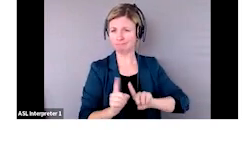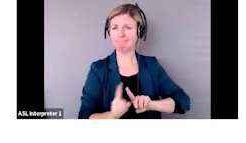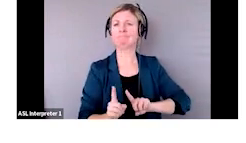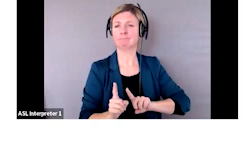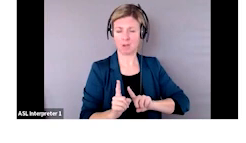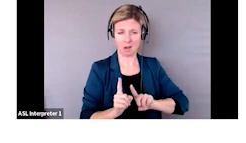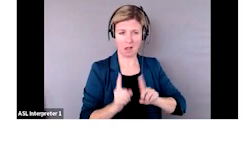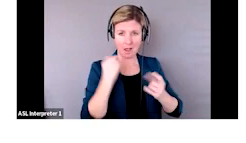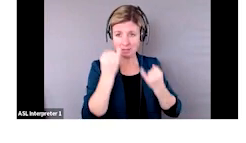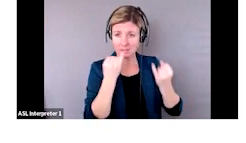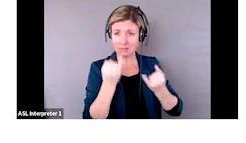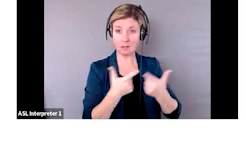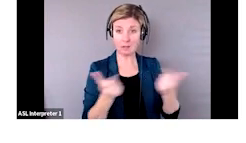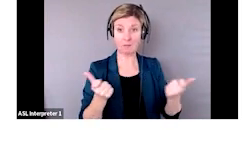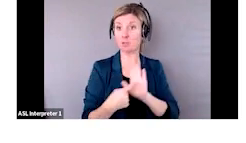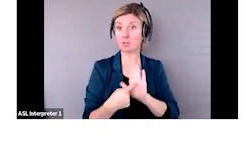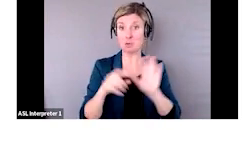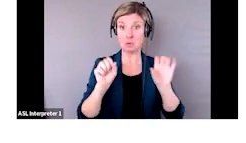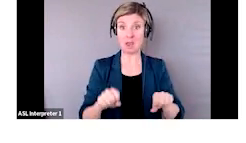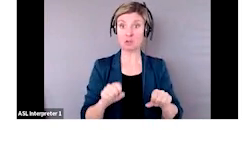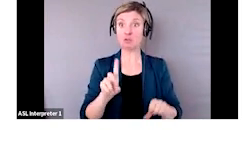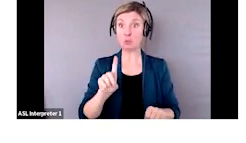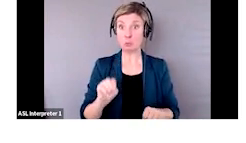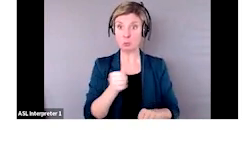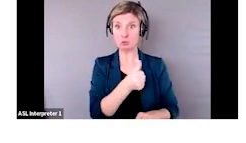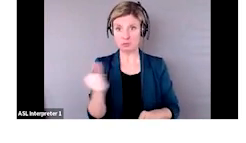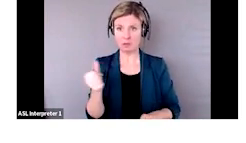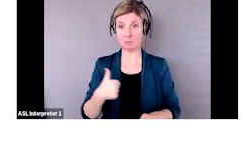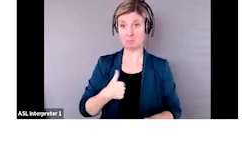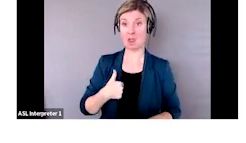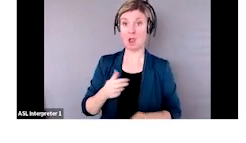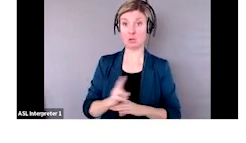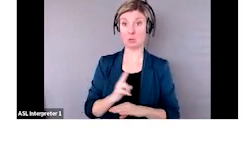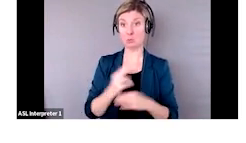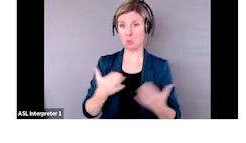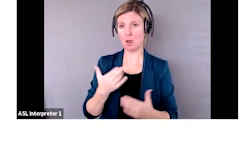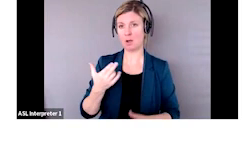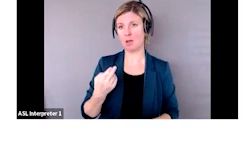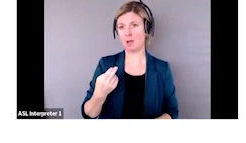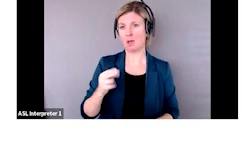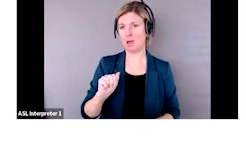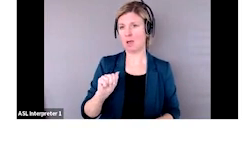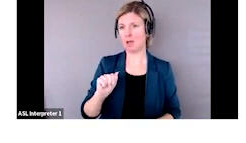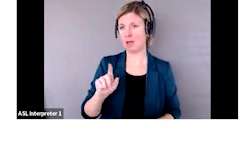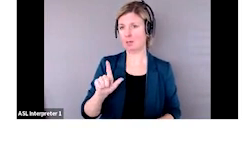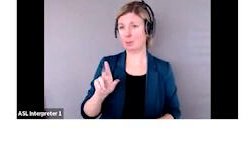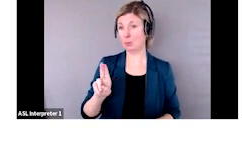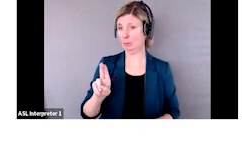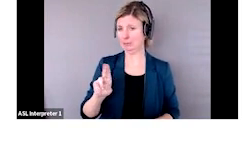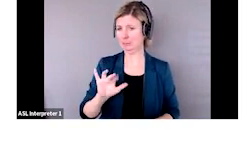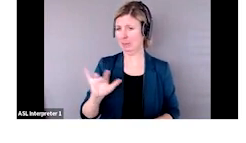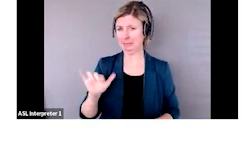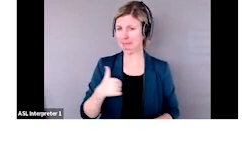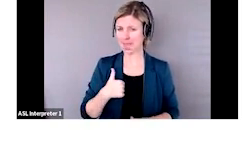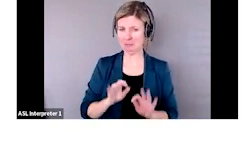trademark on. And I use Haloo.co, and then I register it myself with Industry Canada. And it costs me